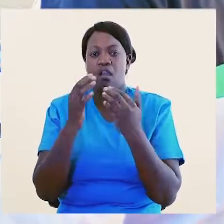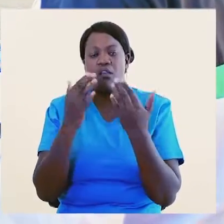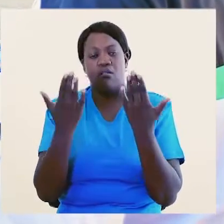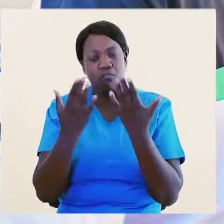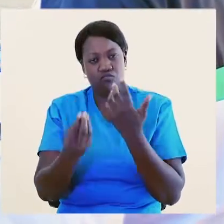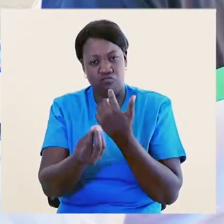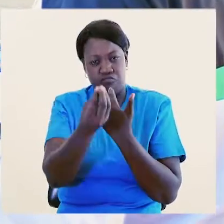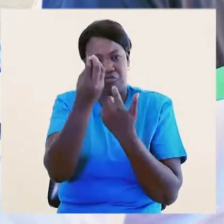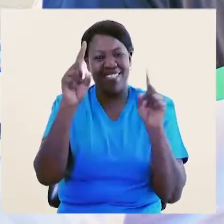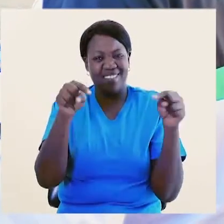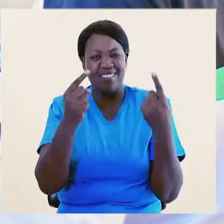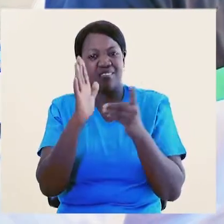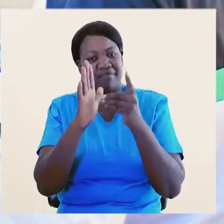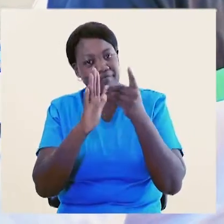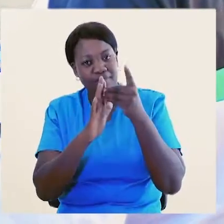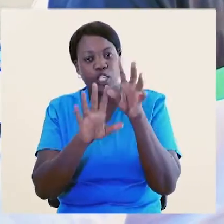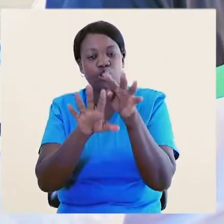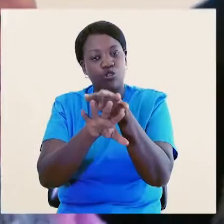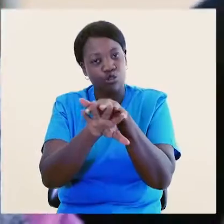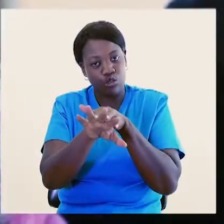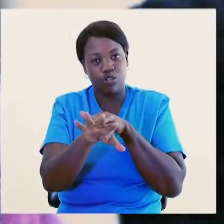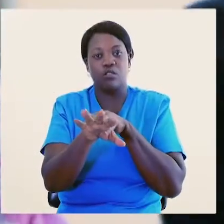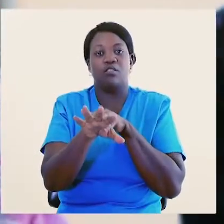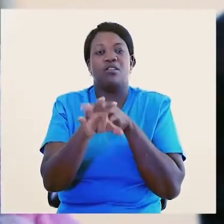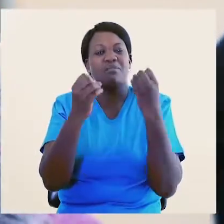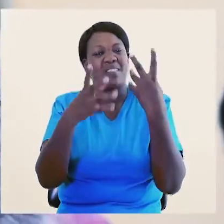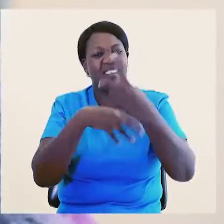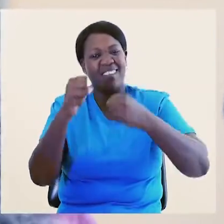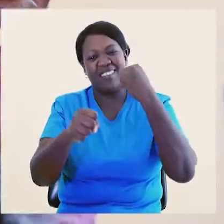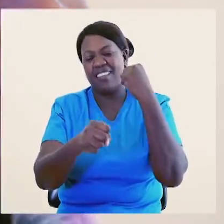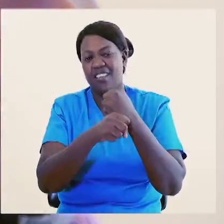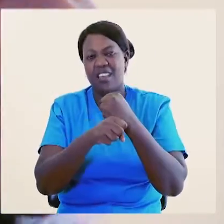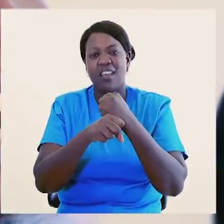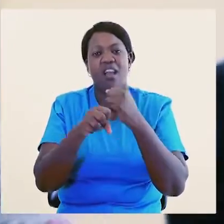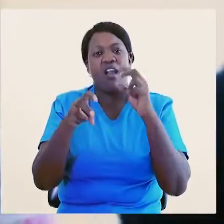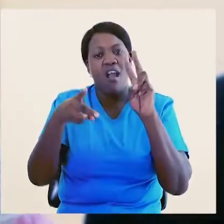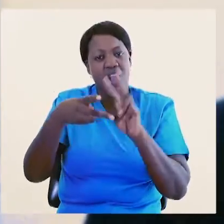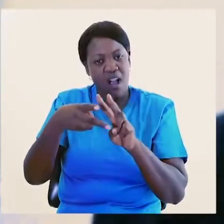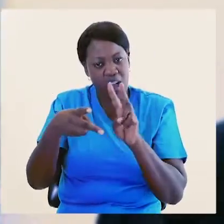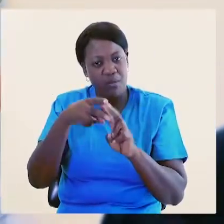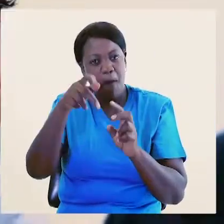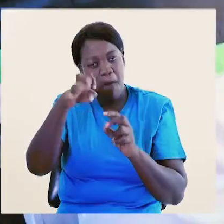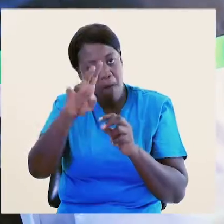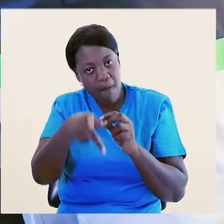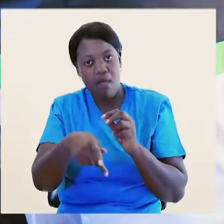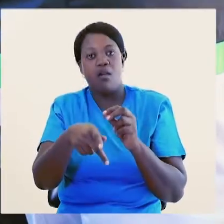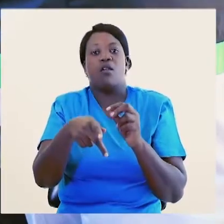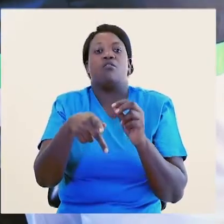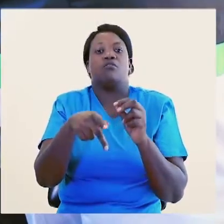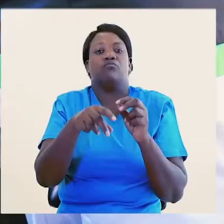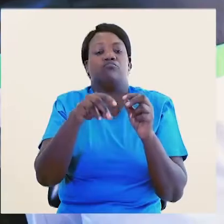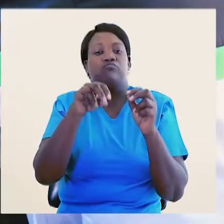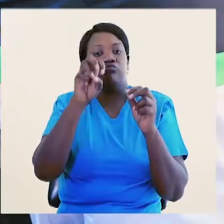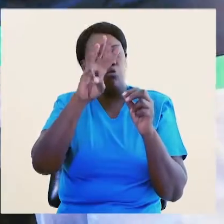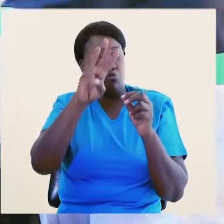up, things are developing so slow. I mean, after many years, there is now an Ackermans, there's a Pep Home, a Boerman and